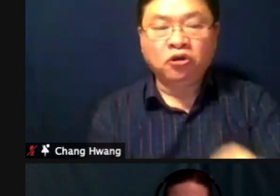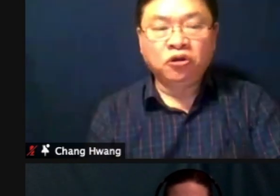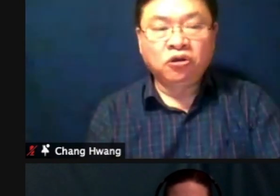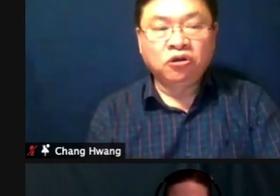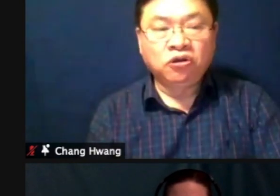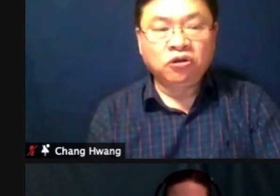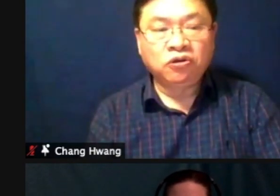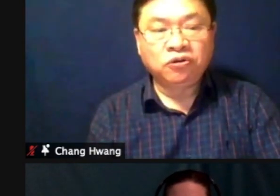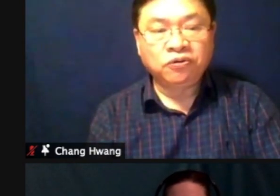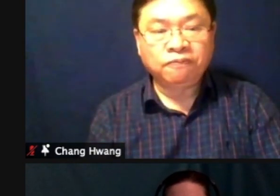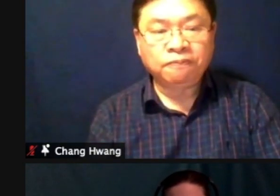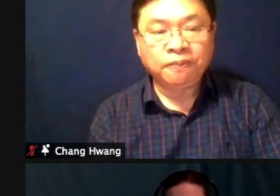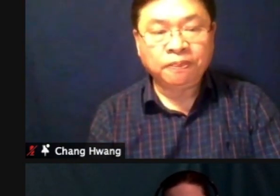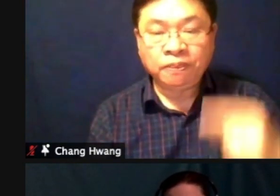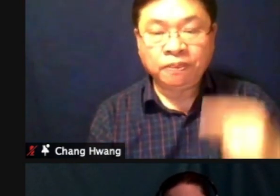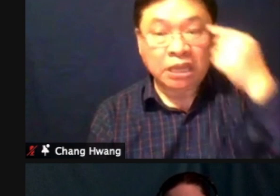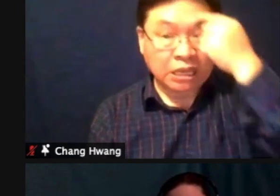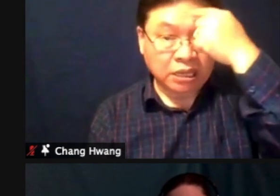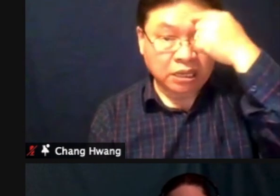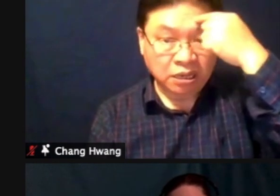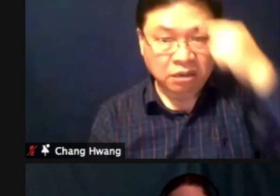So his methodology